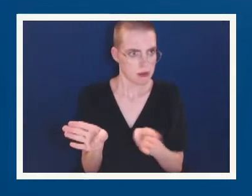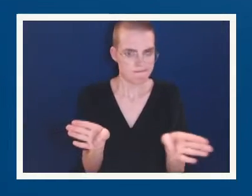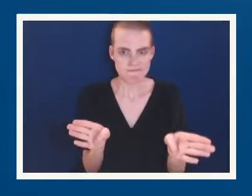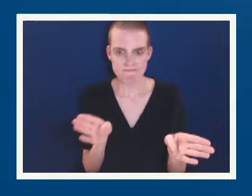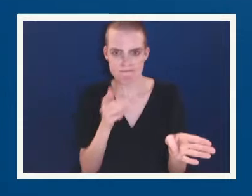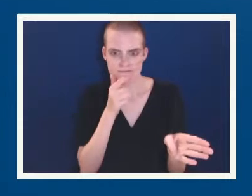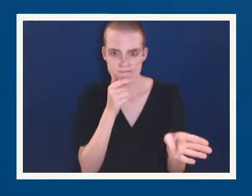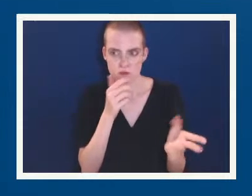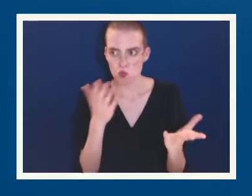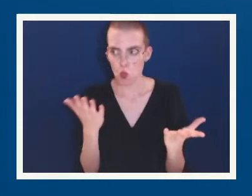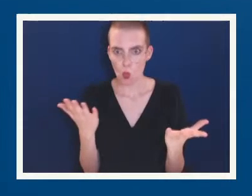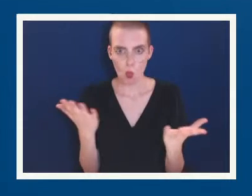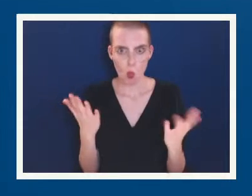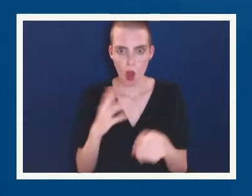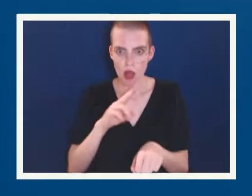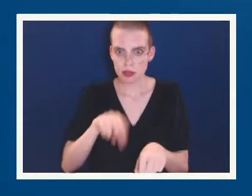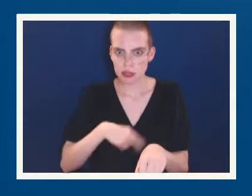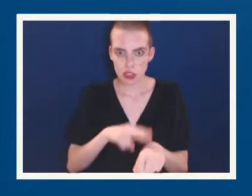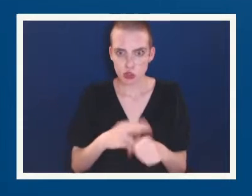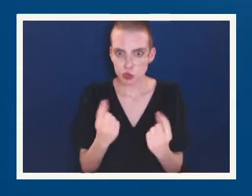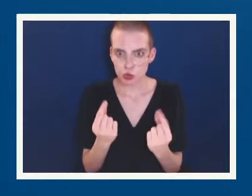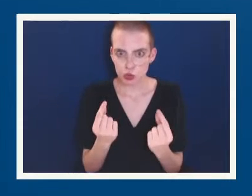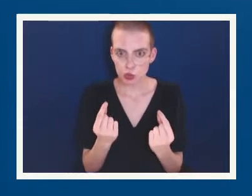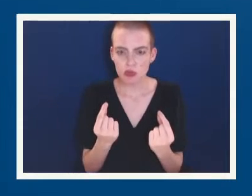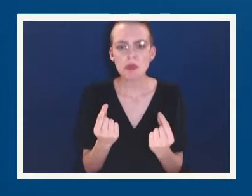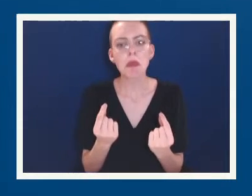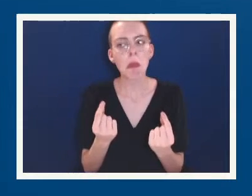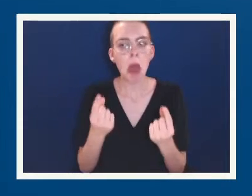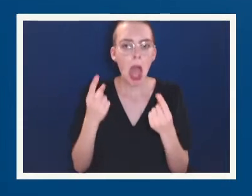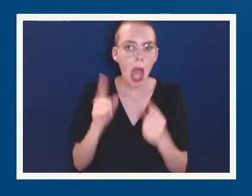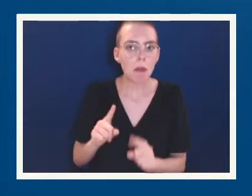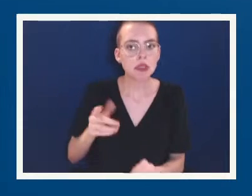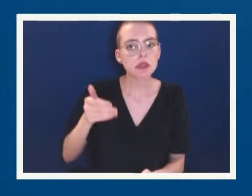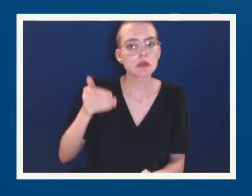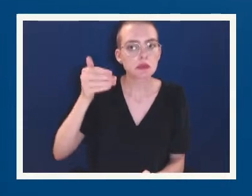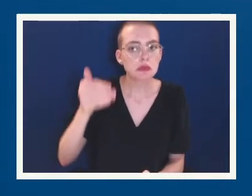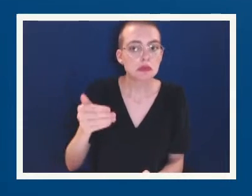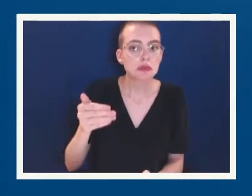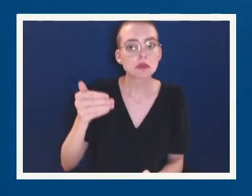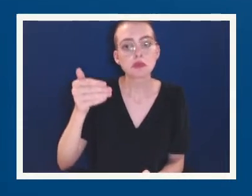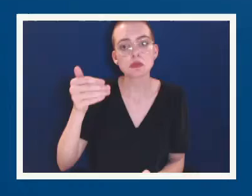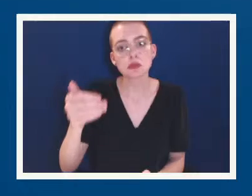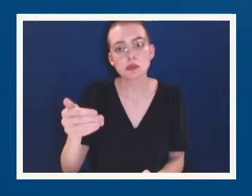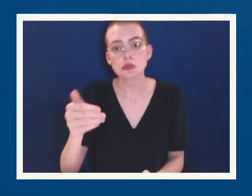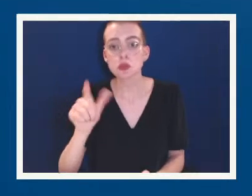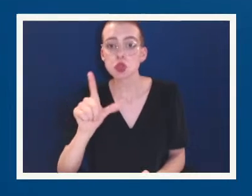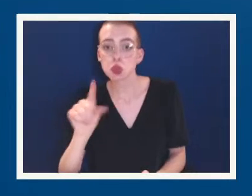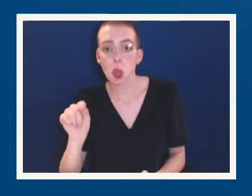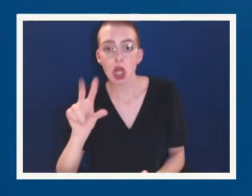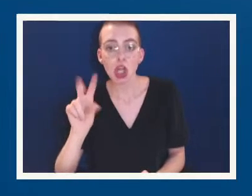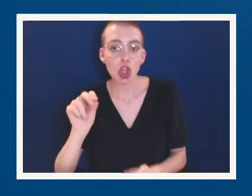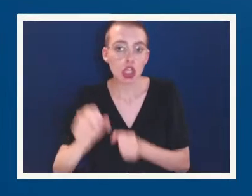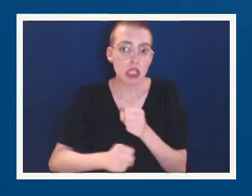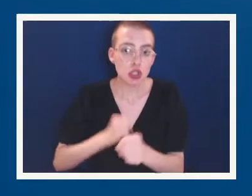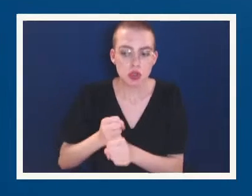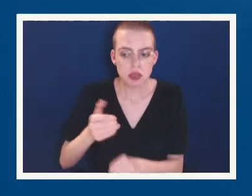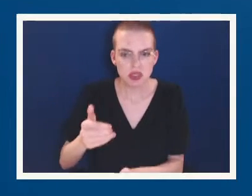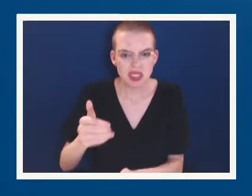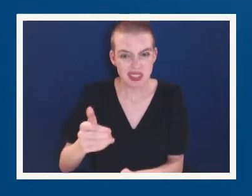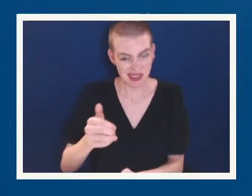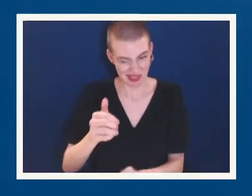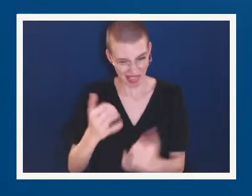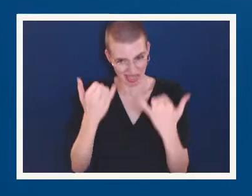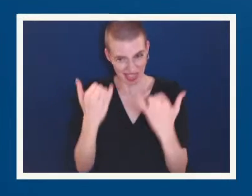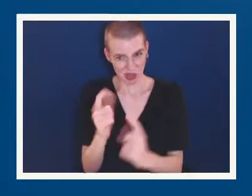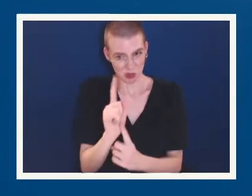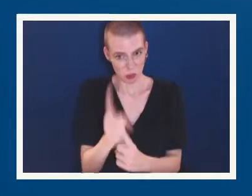along every several generations. One of those moments that you're going to look back on it years from now and know whether or not we